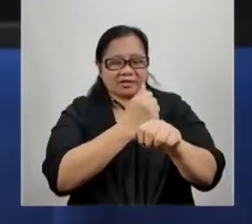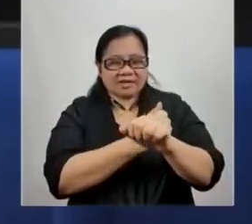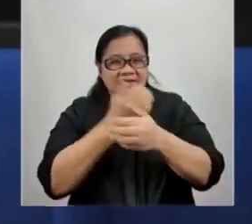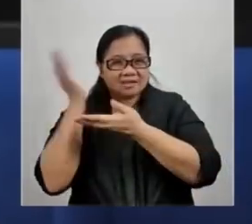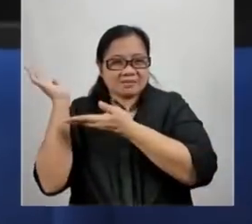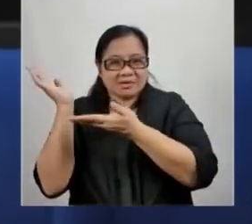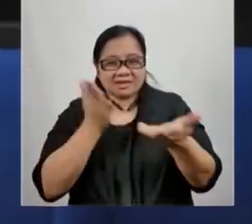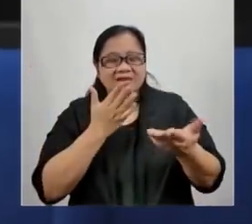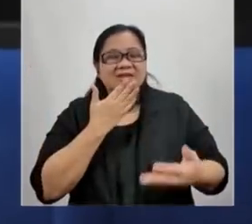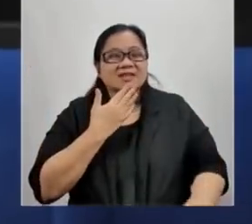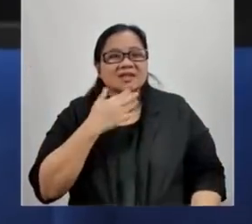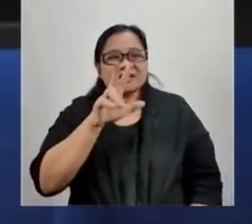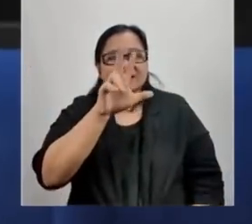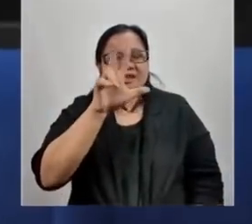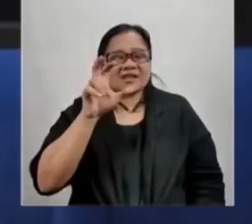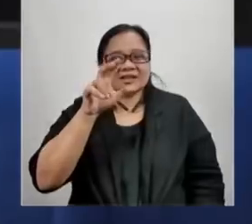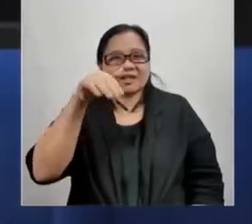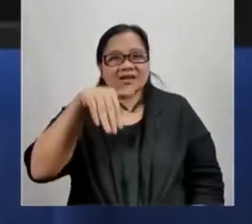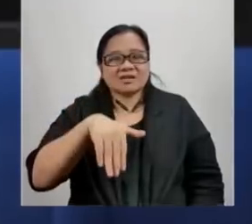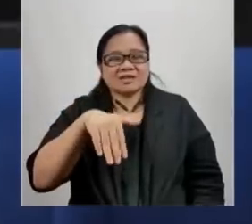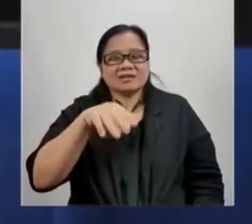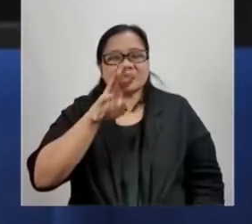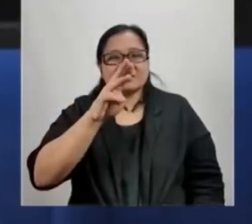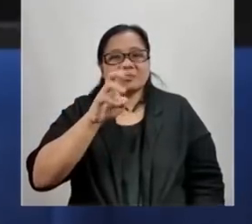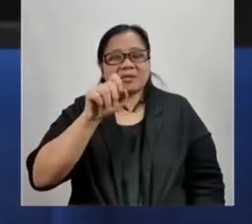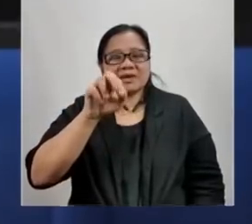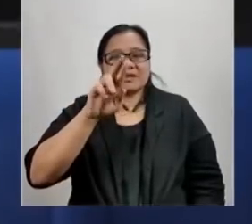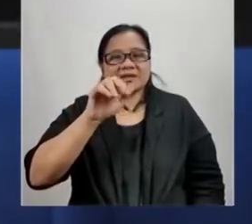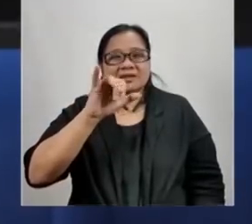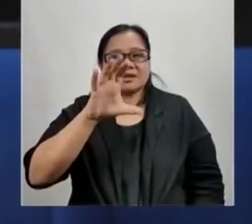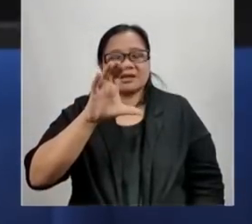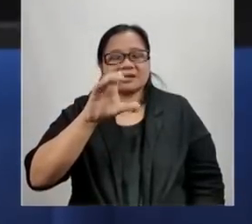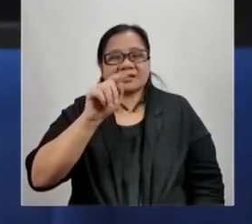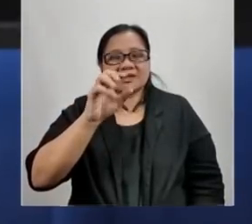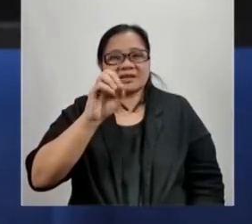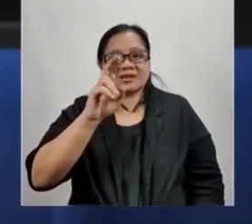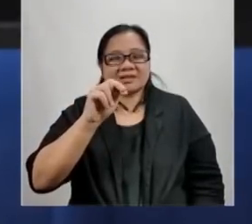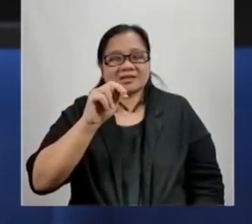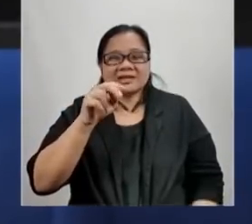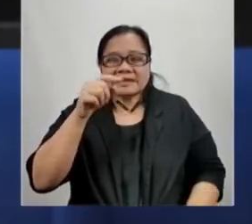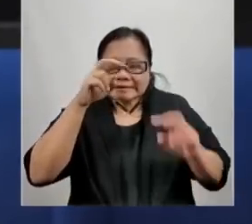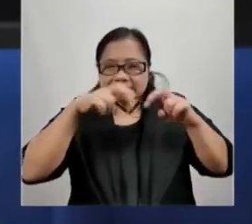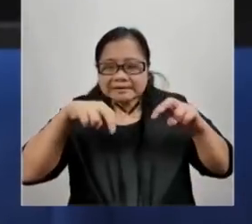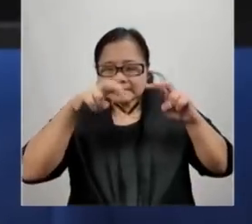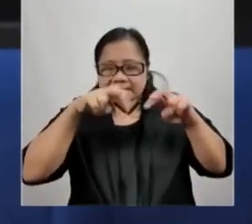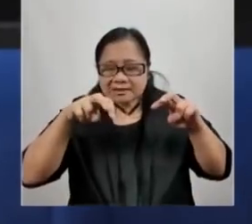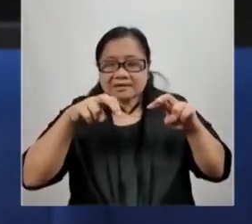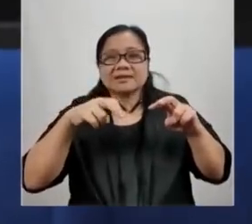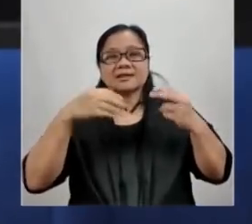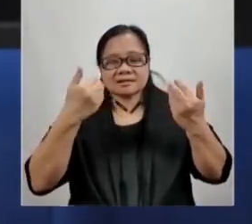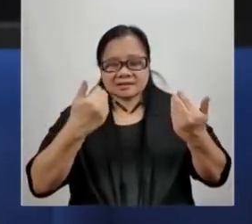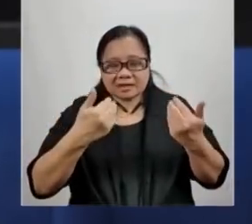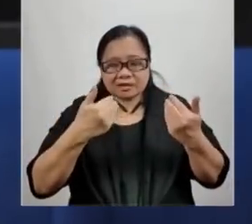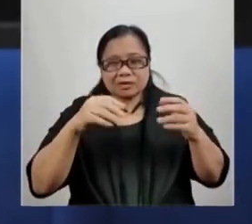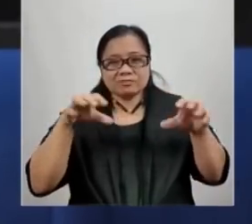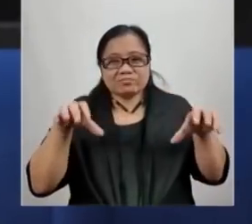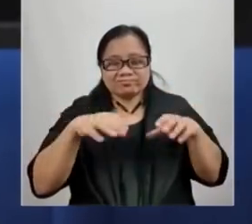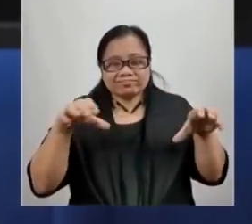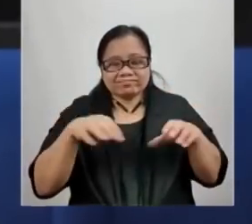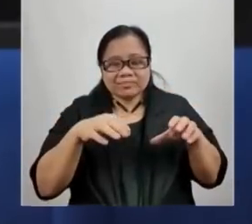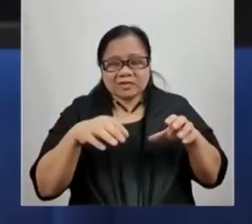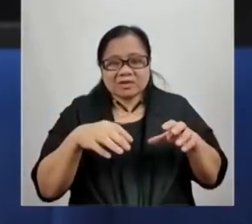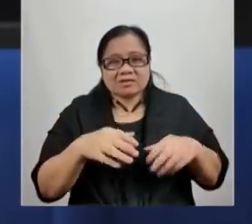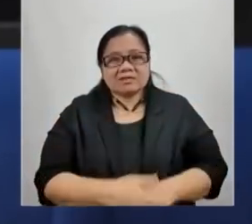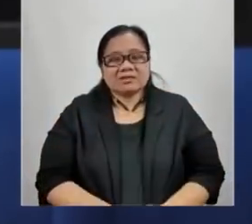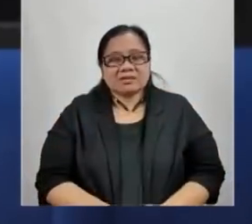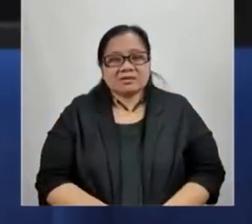300,000 metric tons. An investigation is ongoing to determine whether any acts that